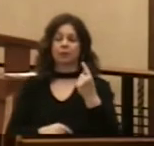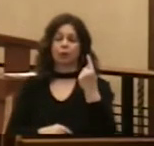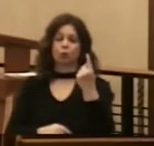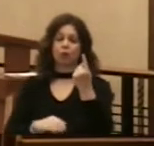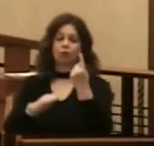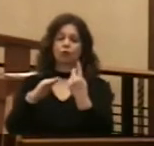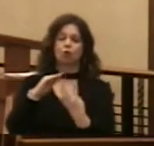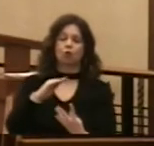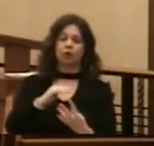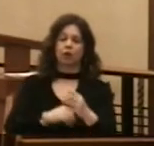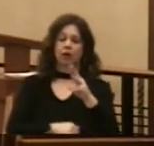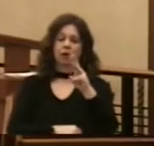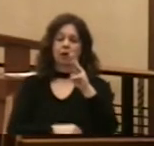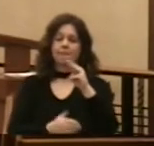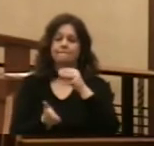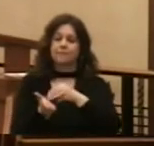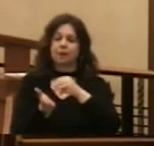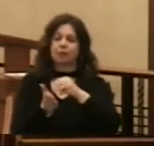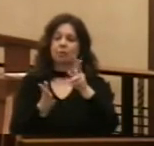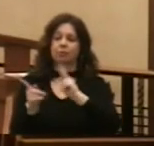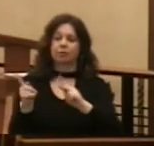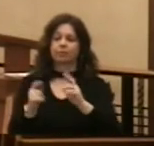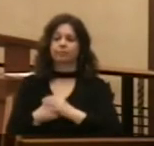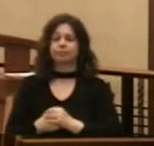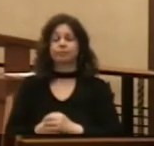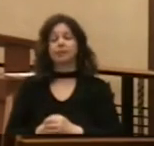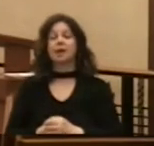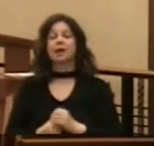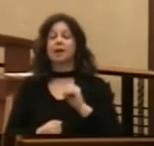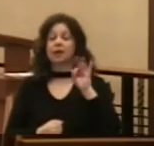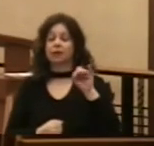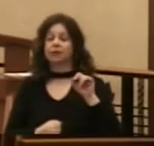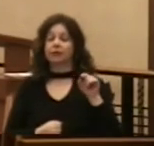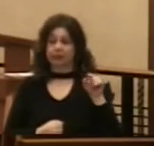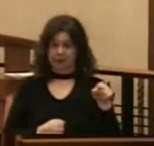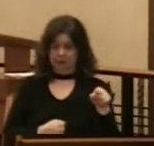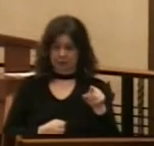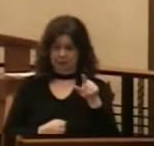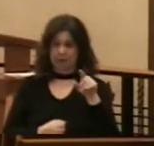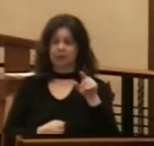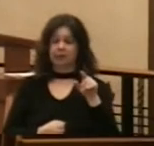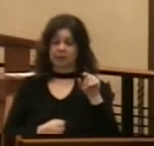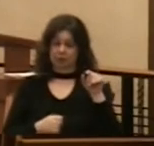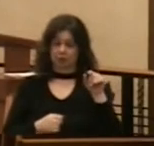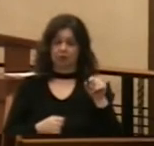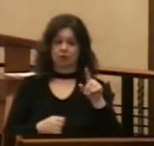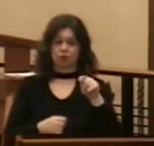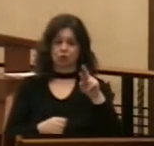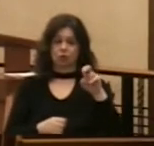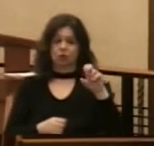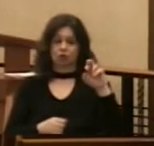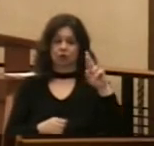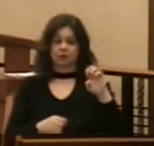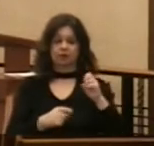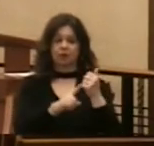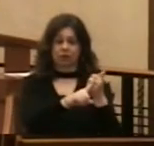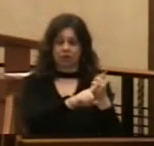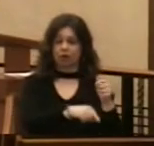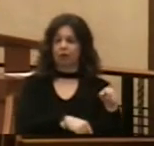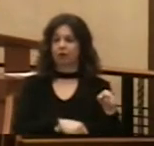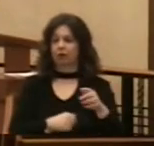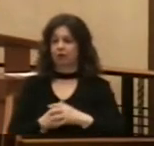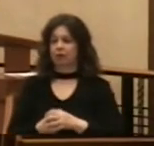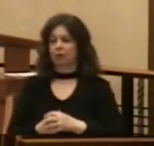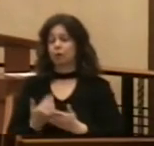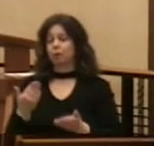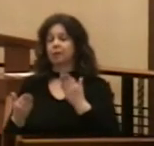If this treasure even exists, and there are many who believe that this Santa Fe art dealer made up the whole story just for